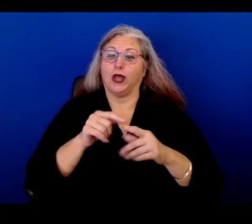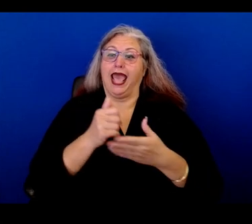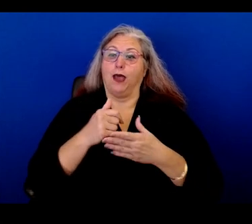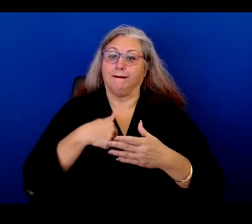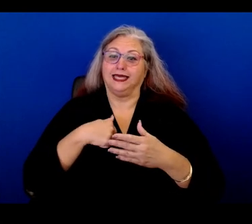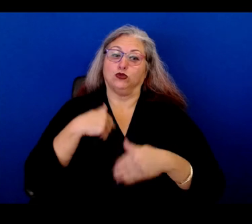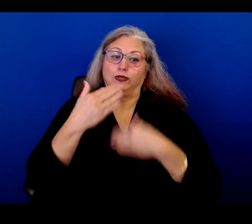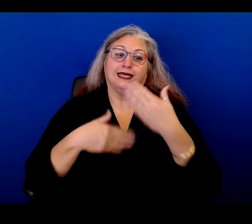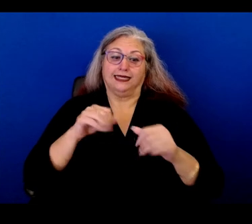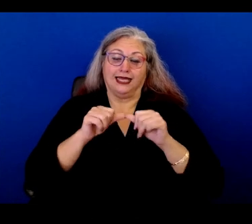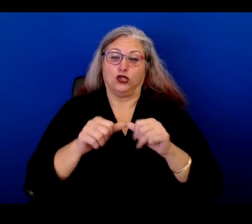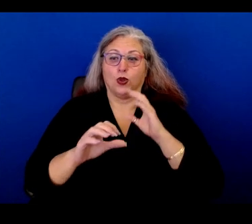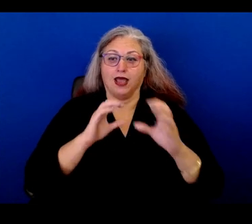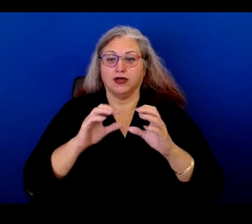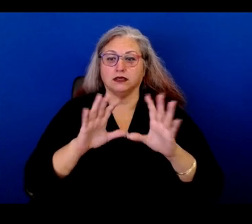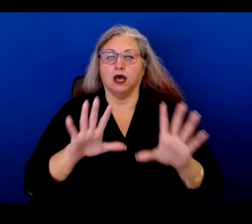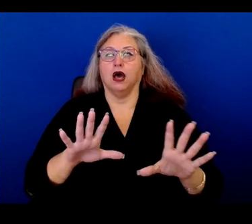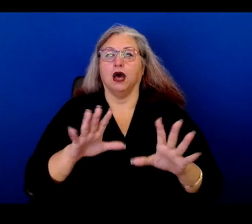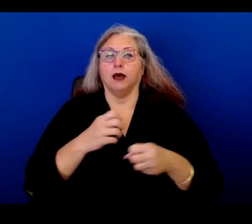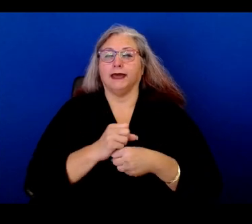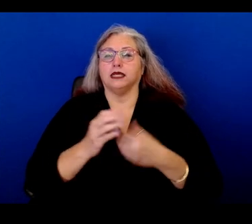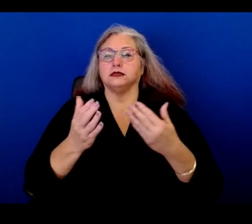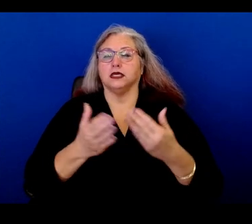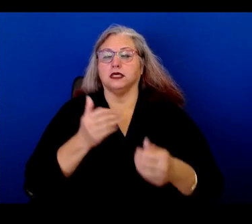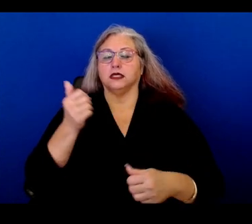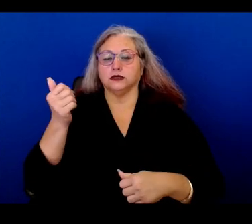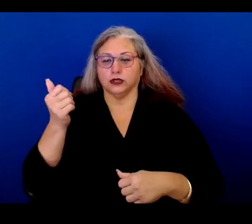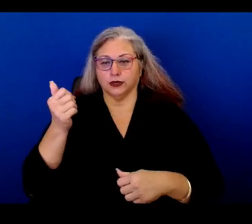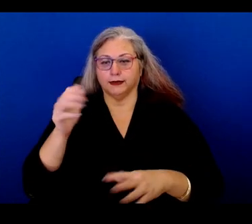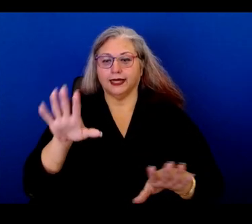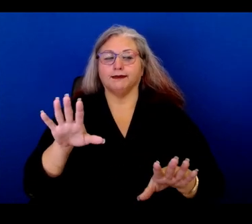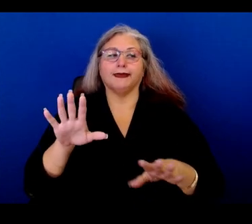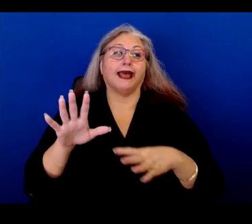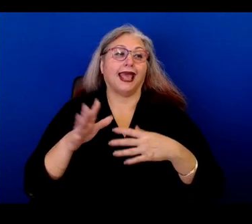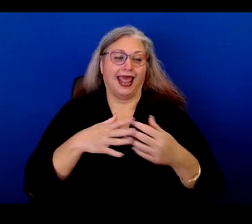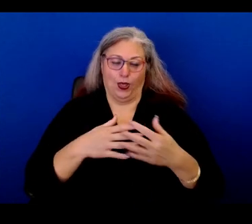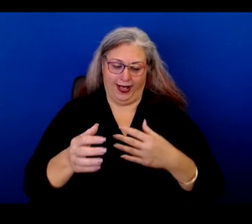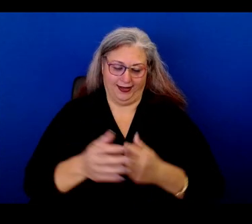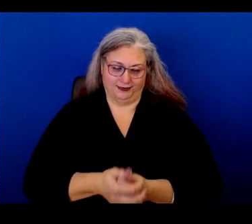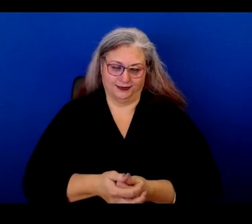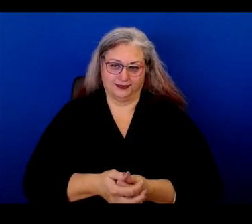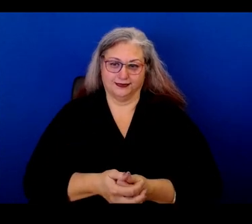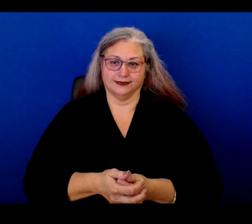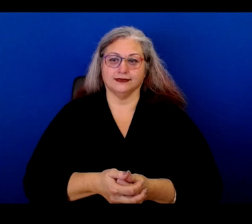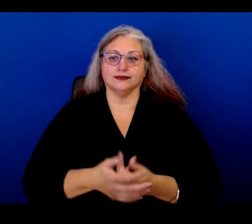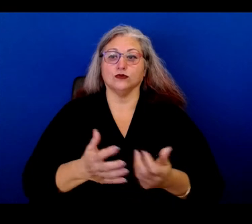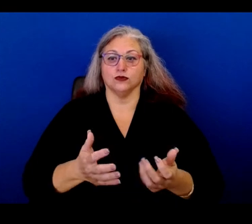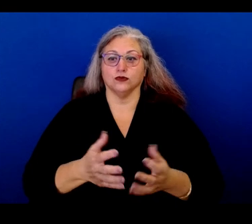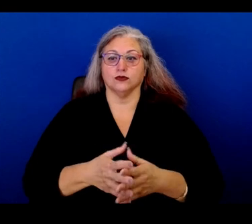going on in the conversation, it's so much easier. Anyways, and so